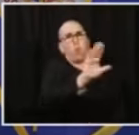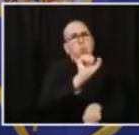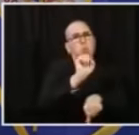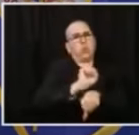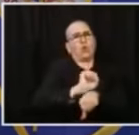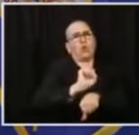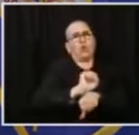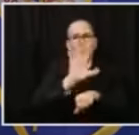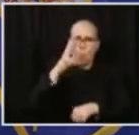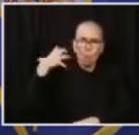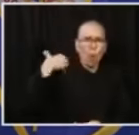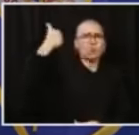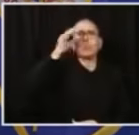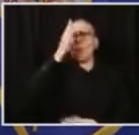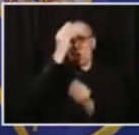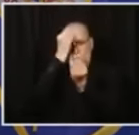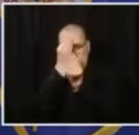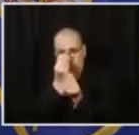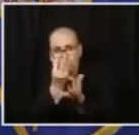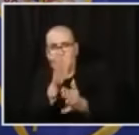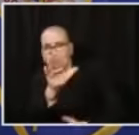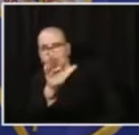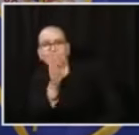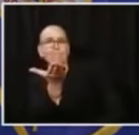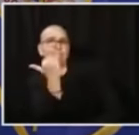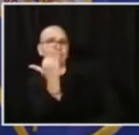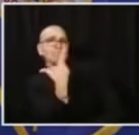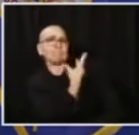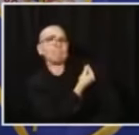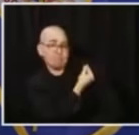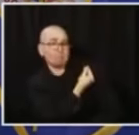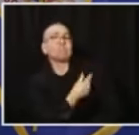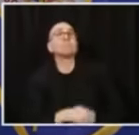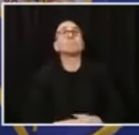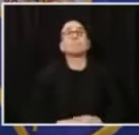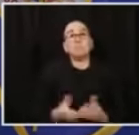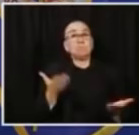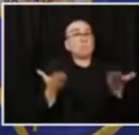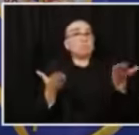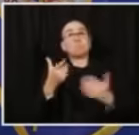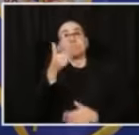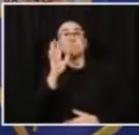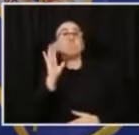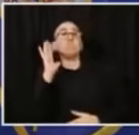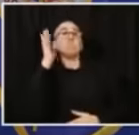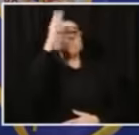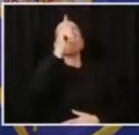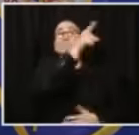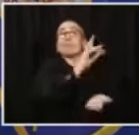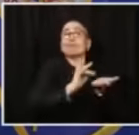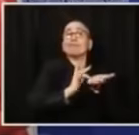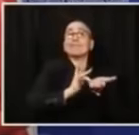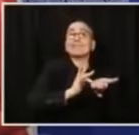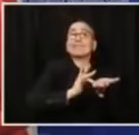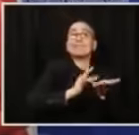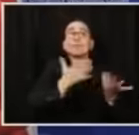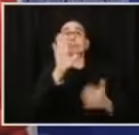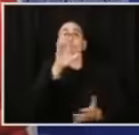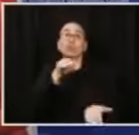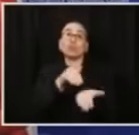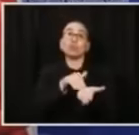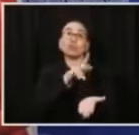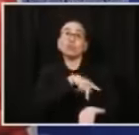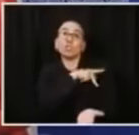that opportunity, and you may be able to go to your local pharmacy or your healthcare provider to receive vaccine. The governor